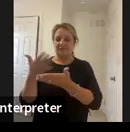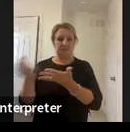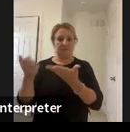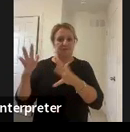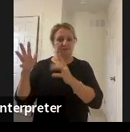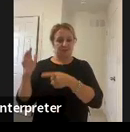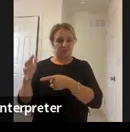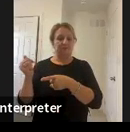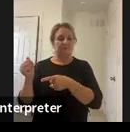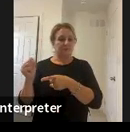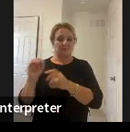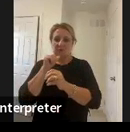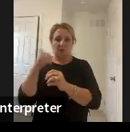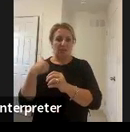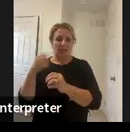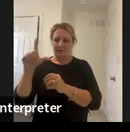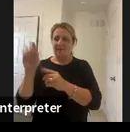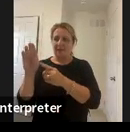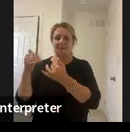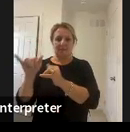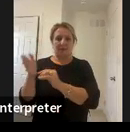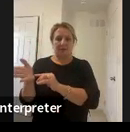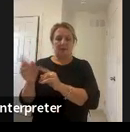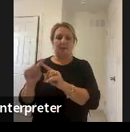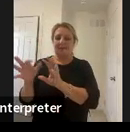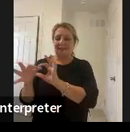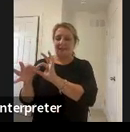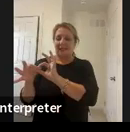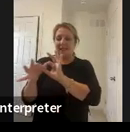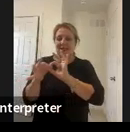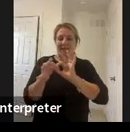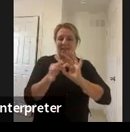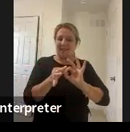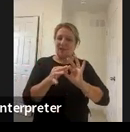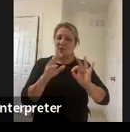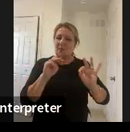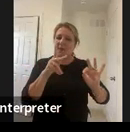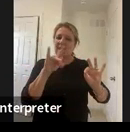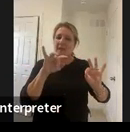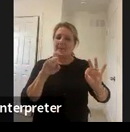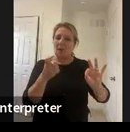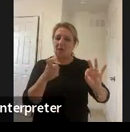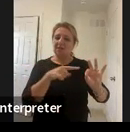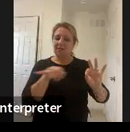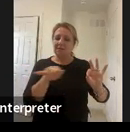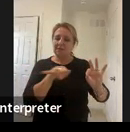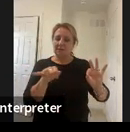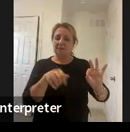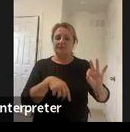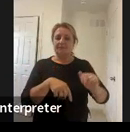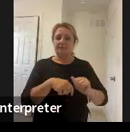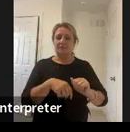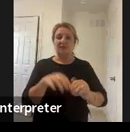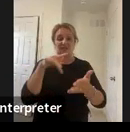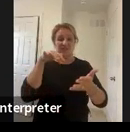in laboratories, and a close relative of the monkeypox. Studies done as far back